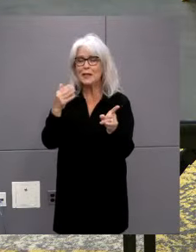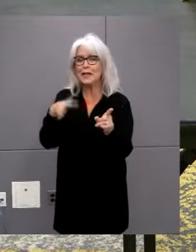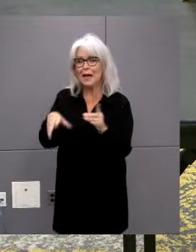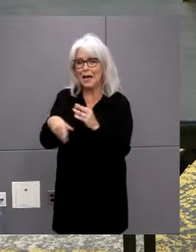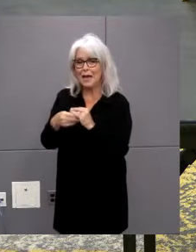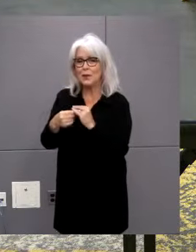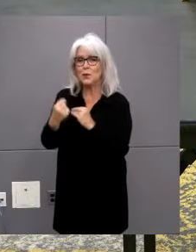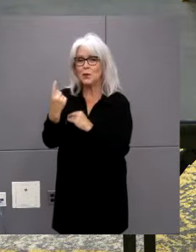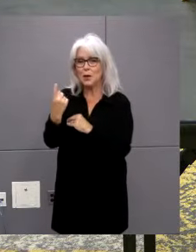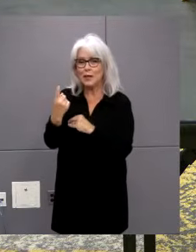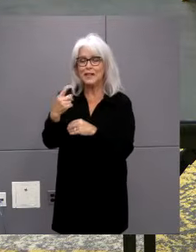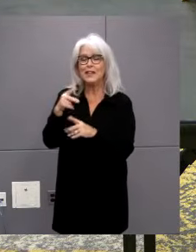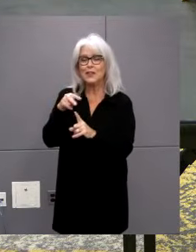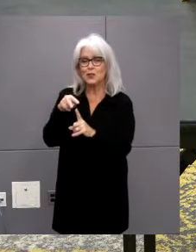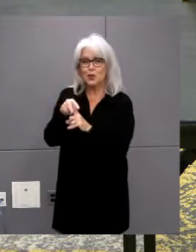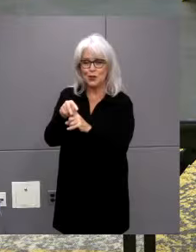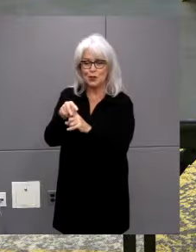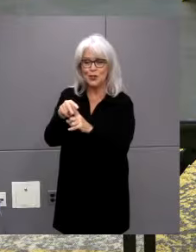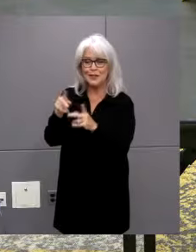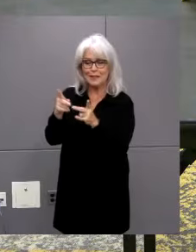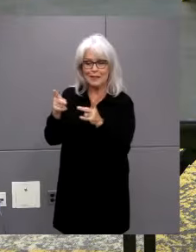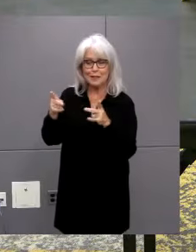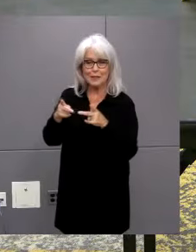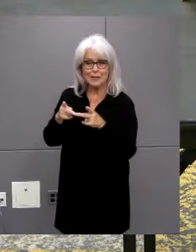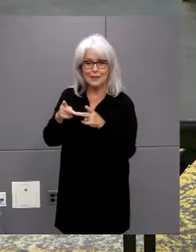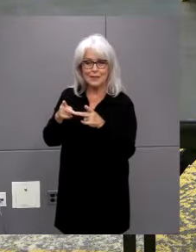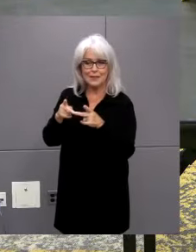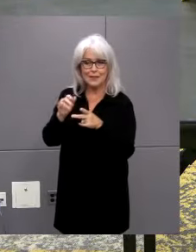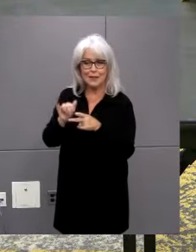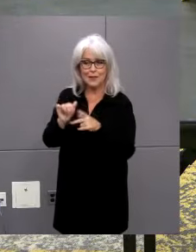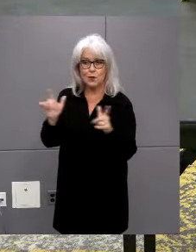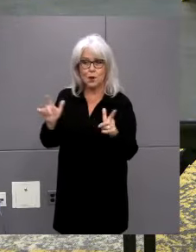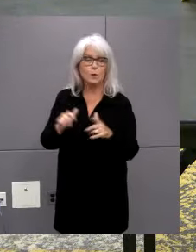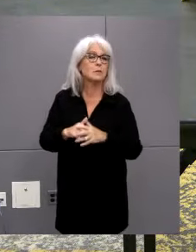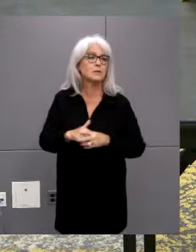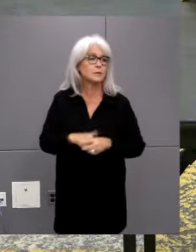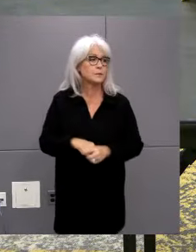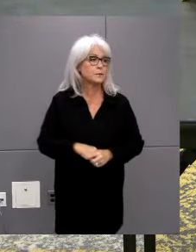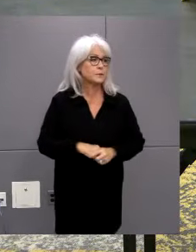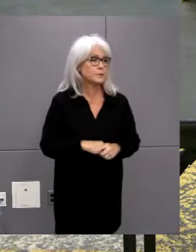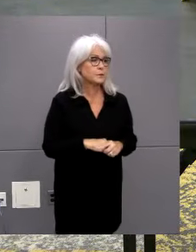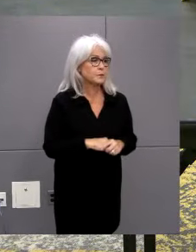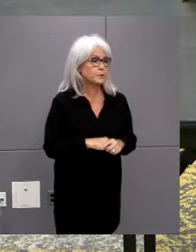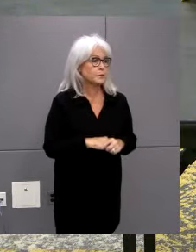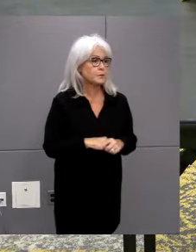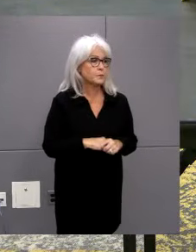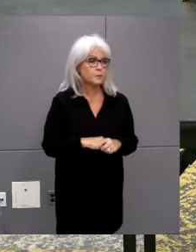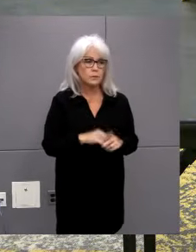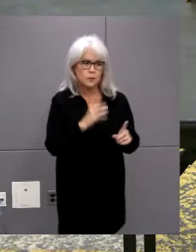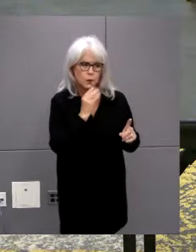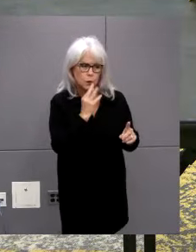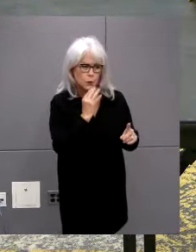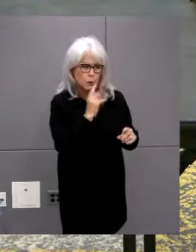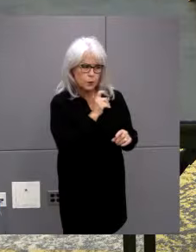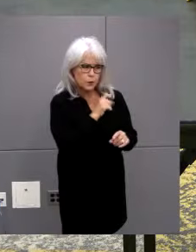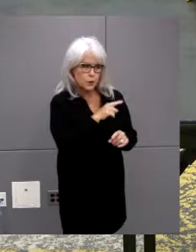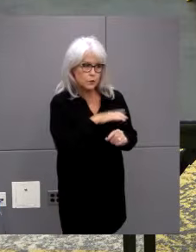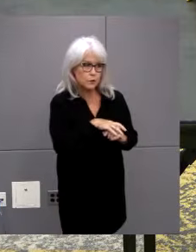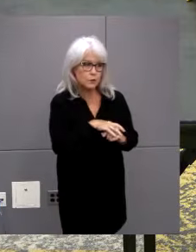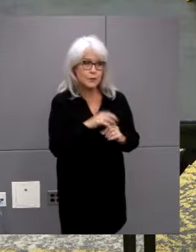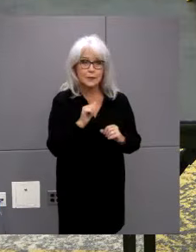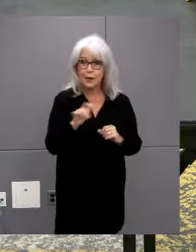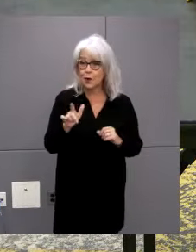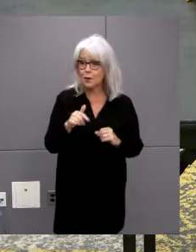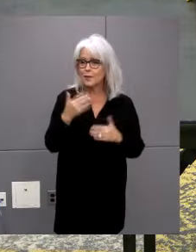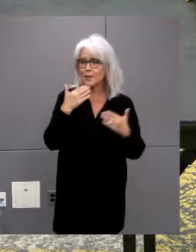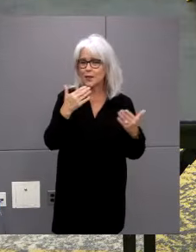wall charging station, and that's it. You want the project cost? No. Okay,